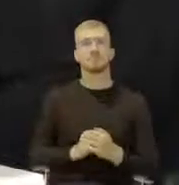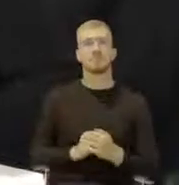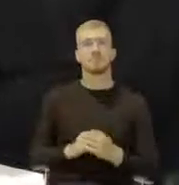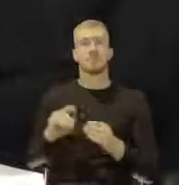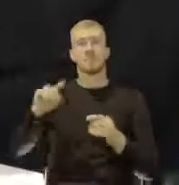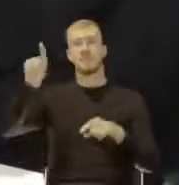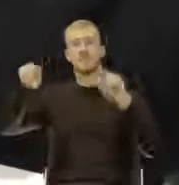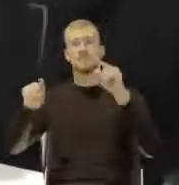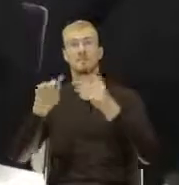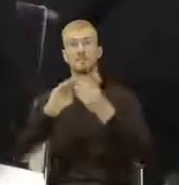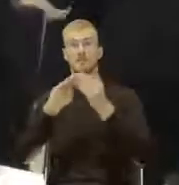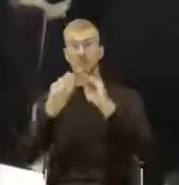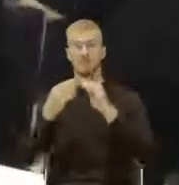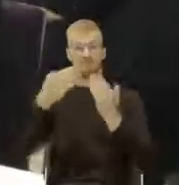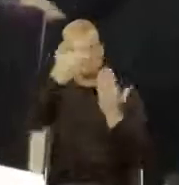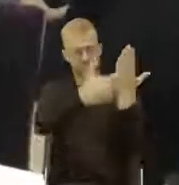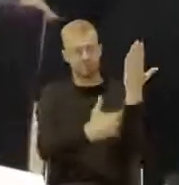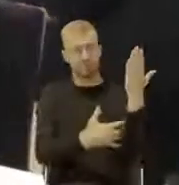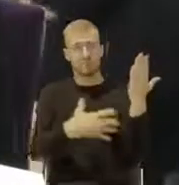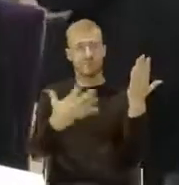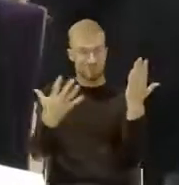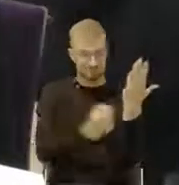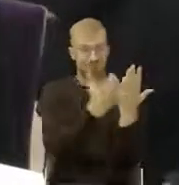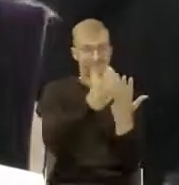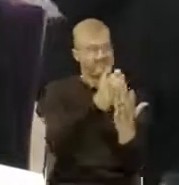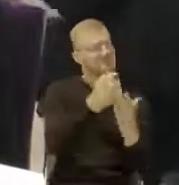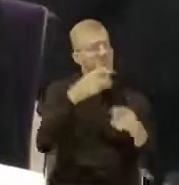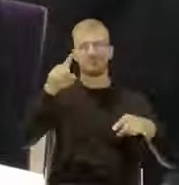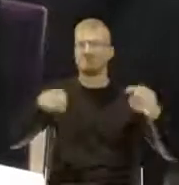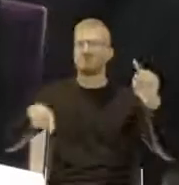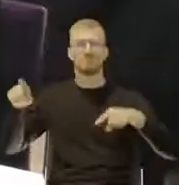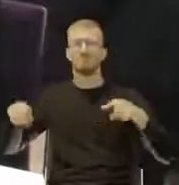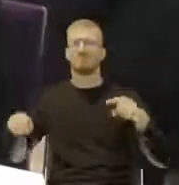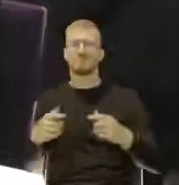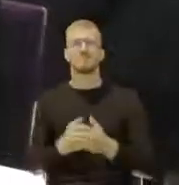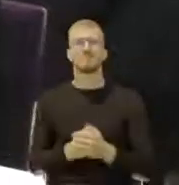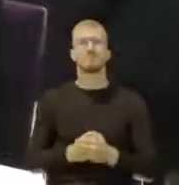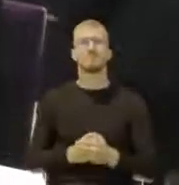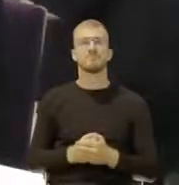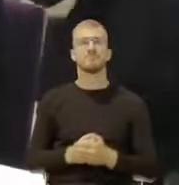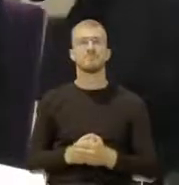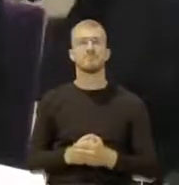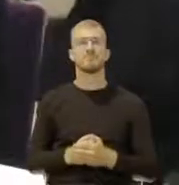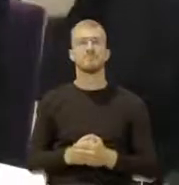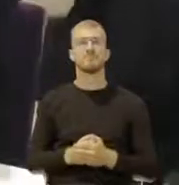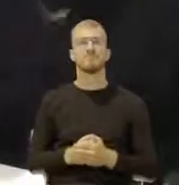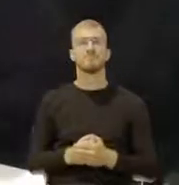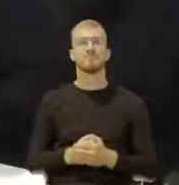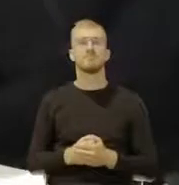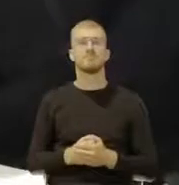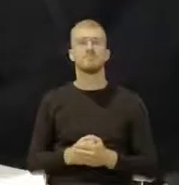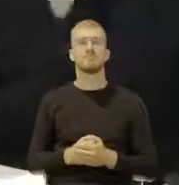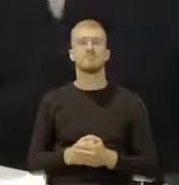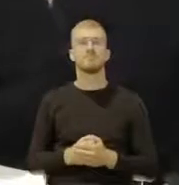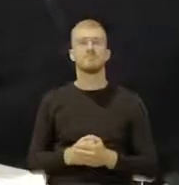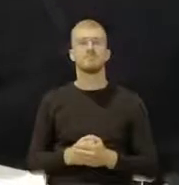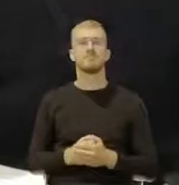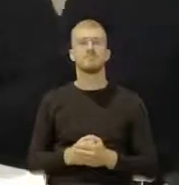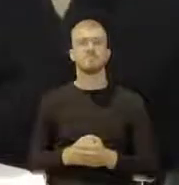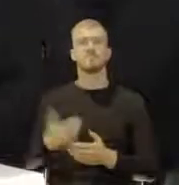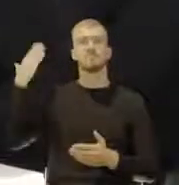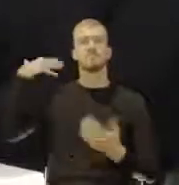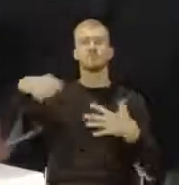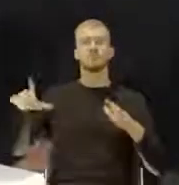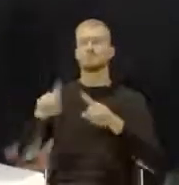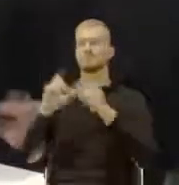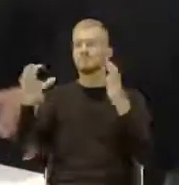achieve these lofty goals without real structural change. In April, at the UN's high-level